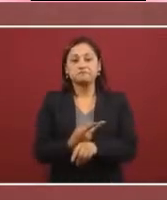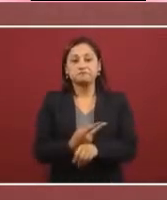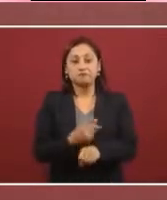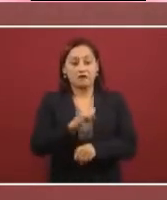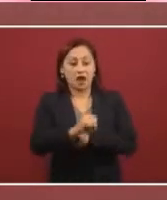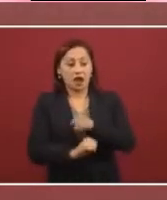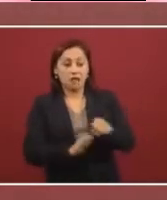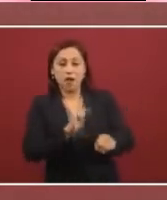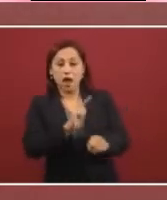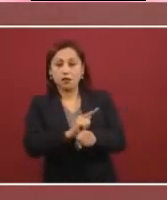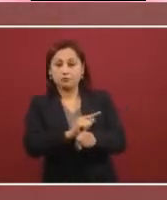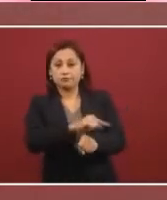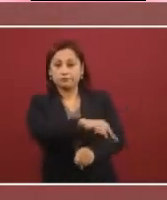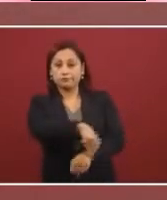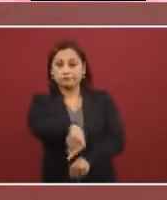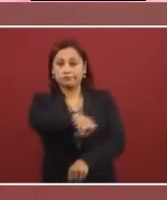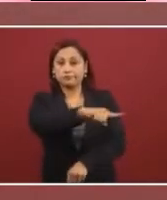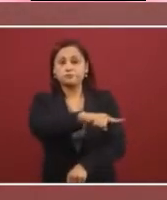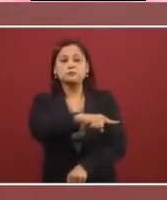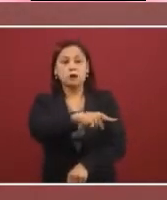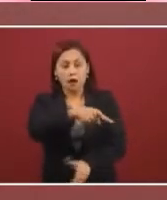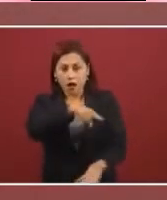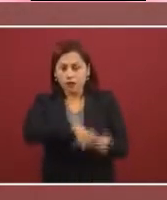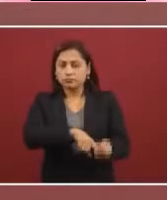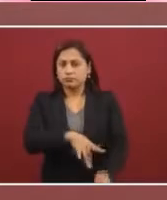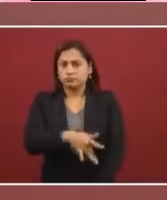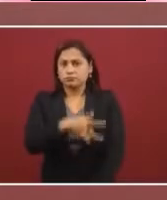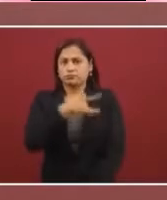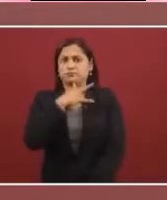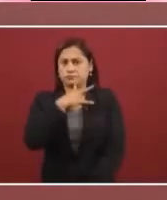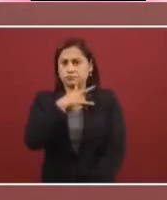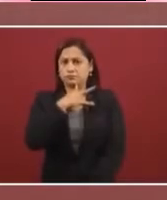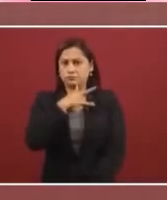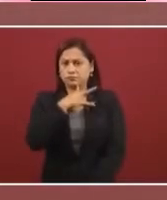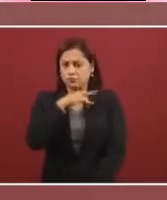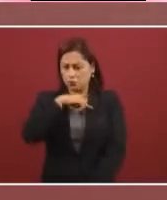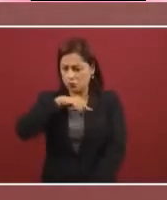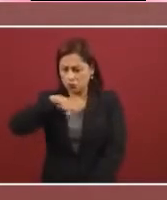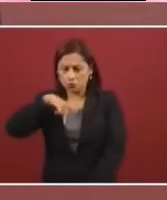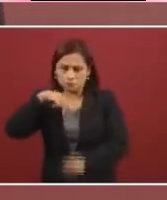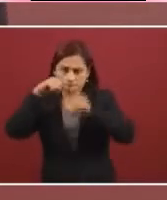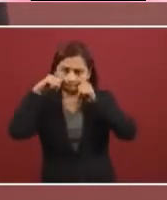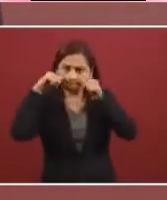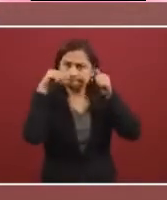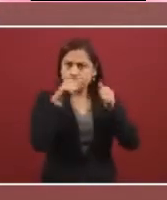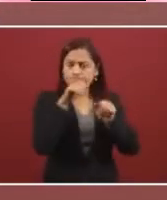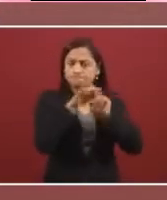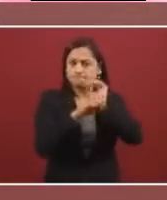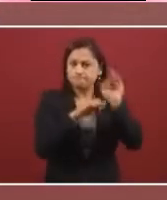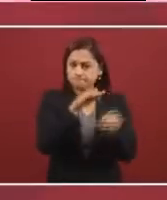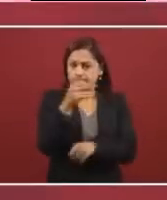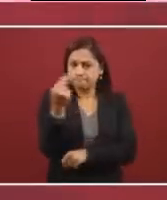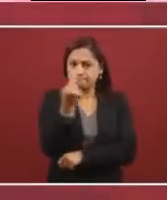animals have sentiments and we need to take care of them. But the phrase is